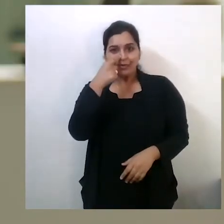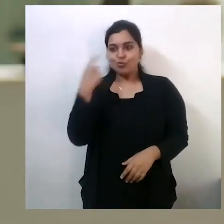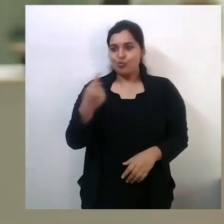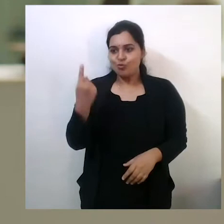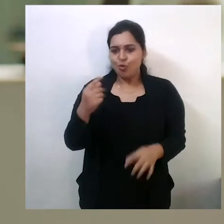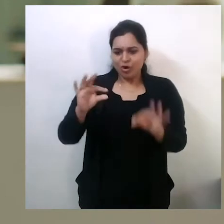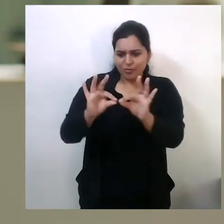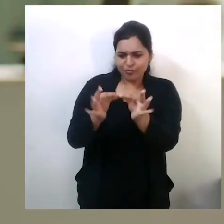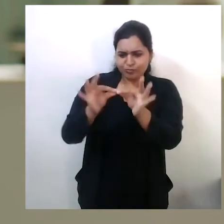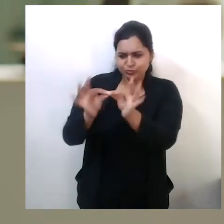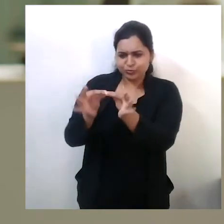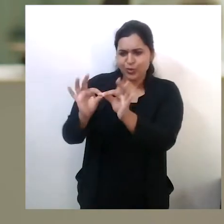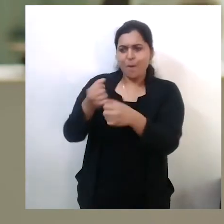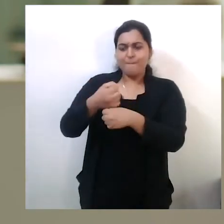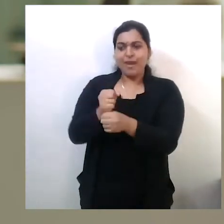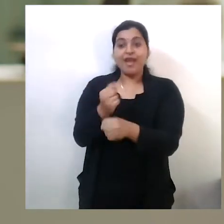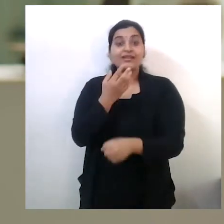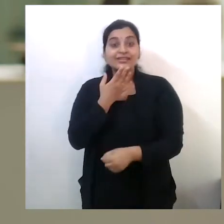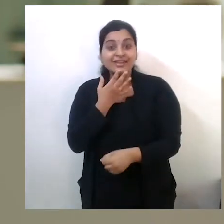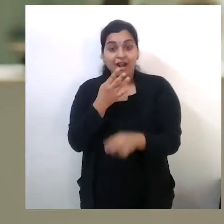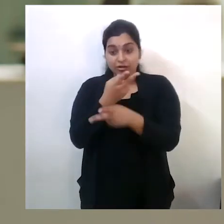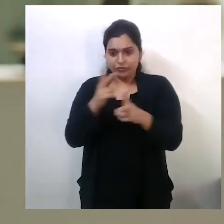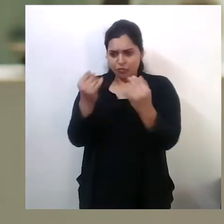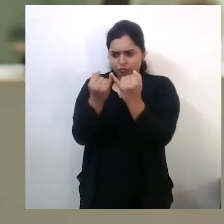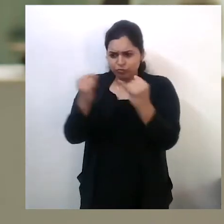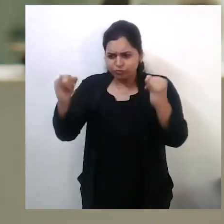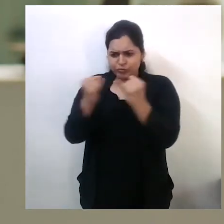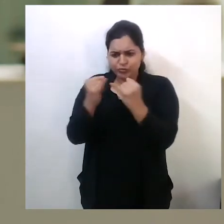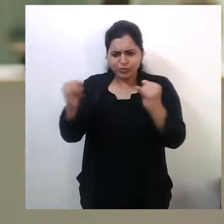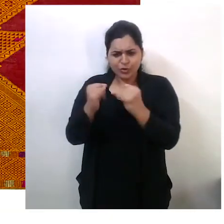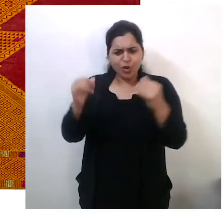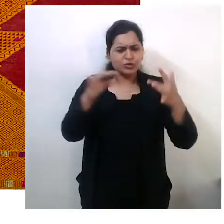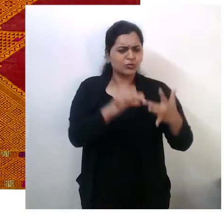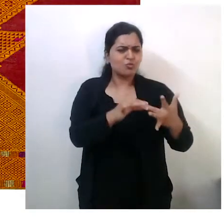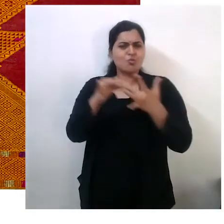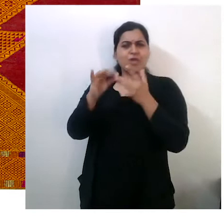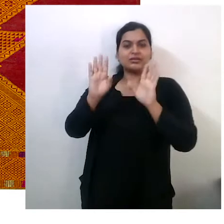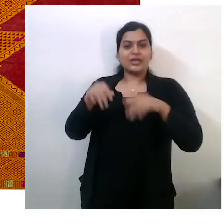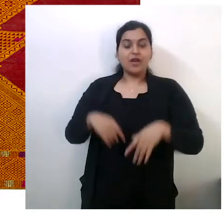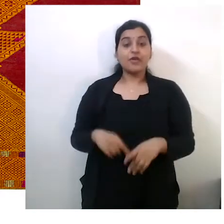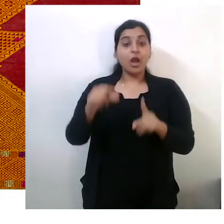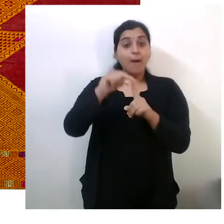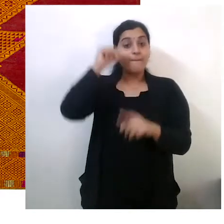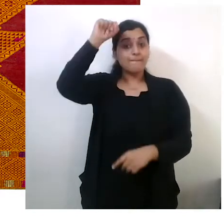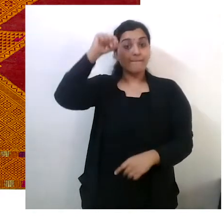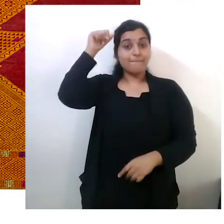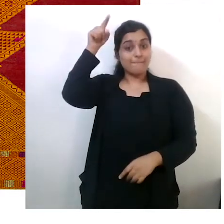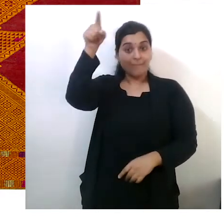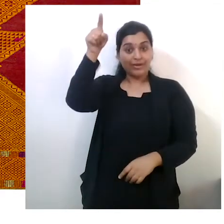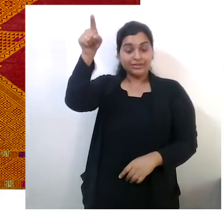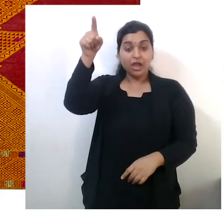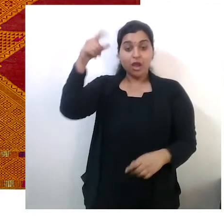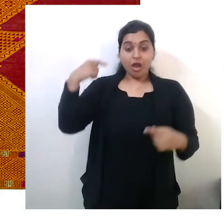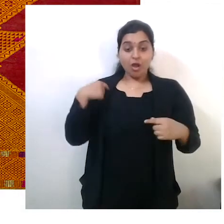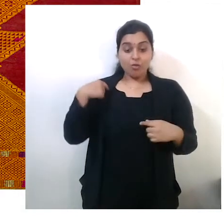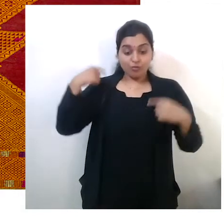women, each stitch, material and color holds a special significance. In Punjab, chop fulkari shawl